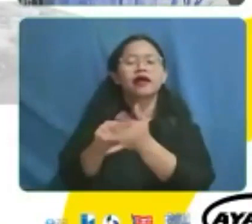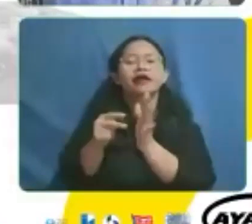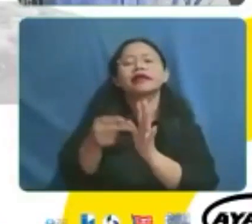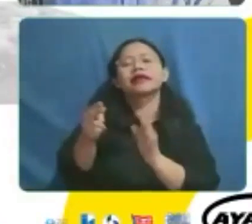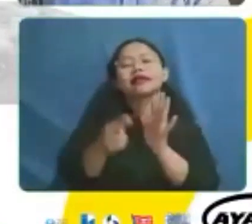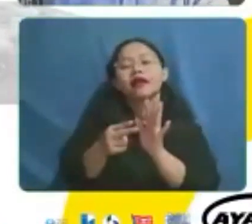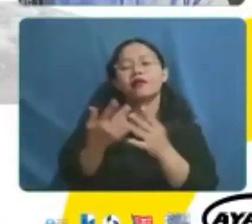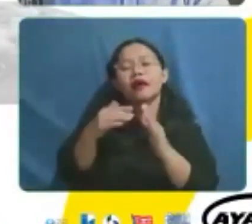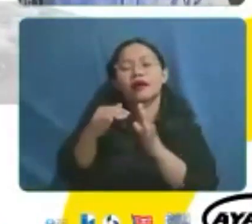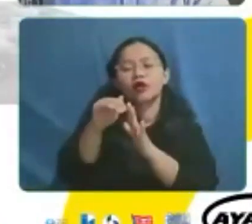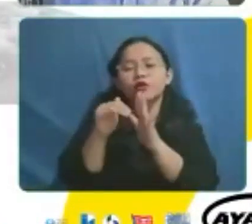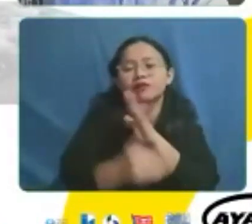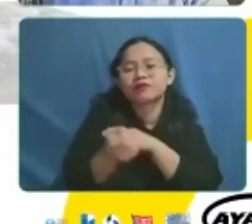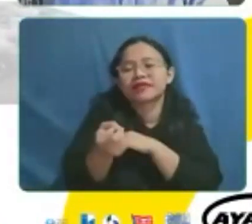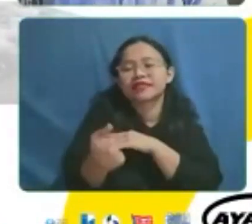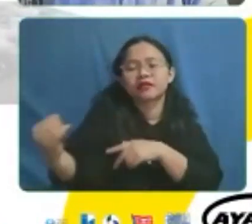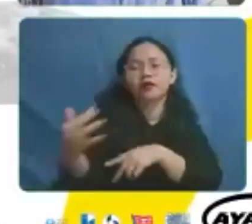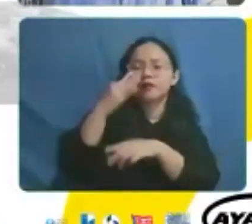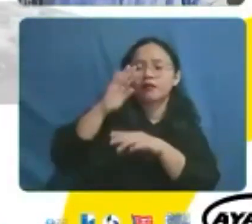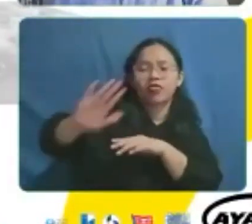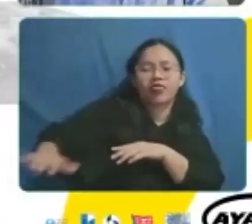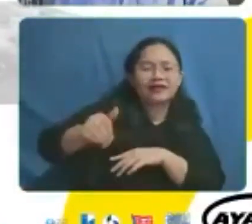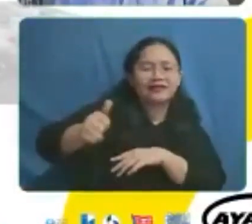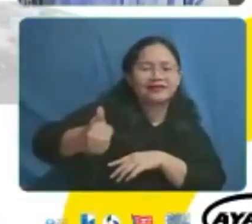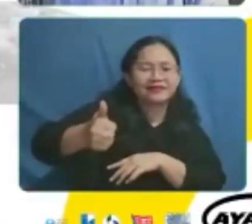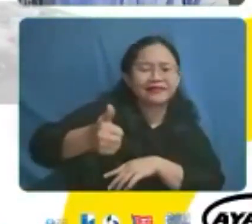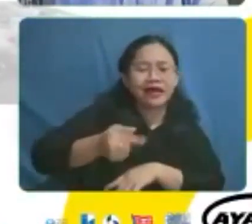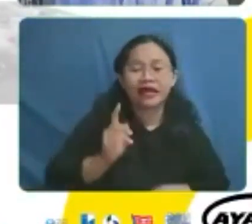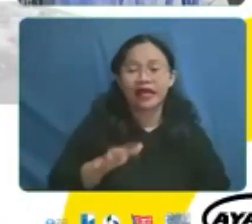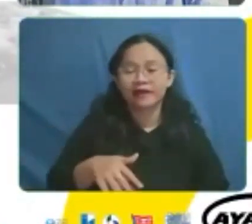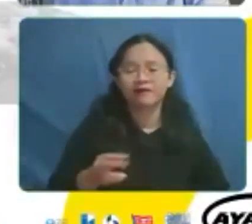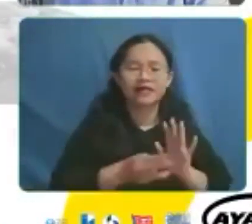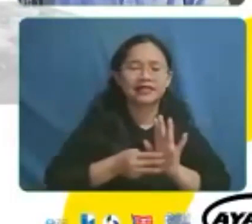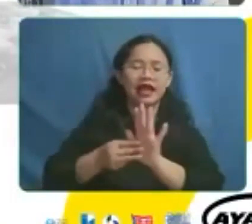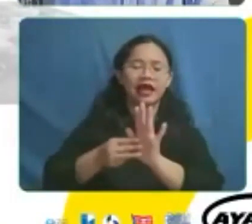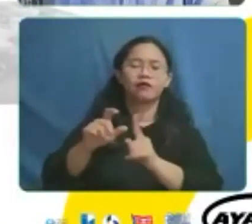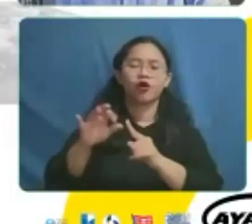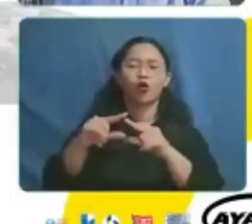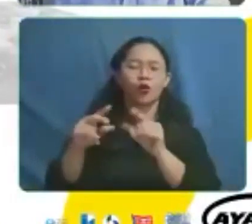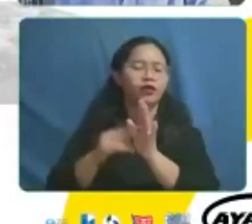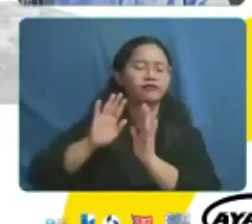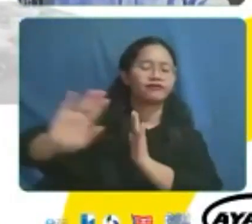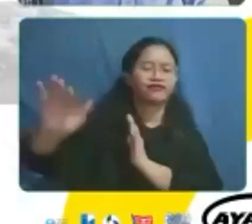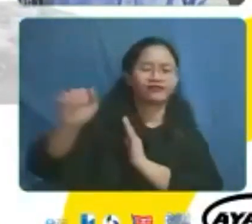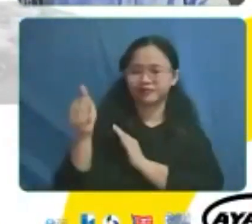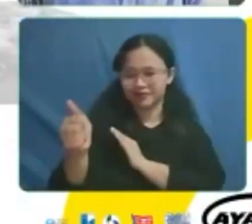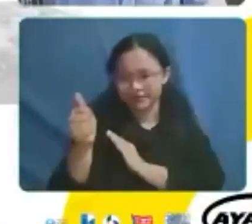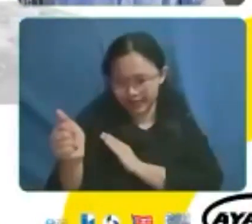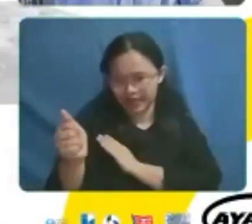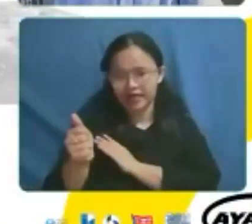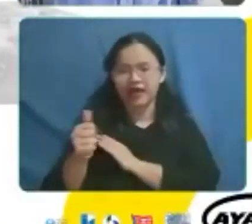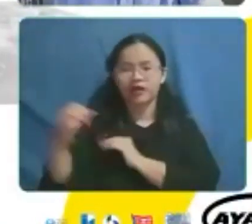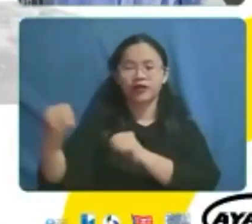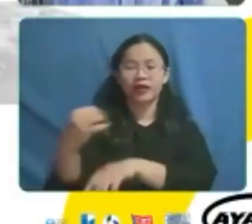PM 2.5 air pollution, to start seeing any reduction in the risk. So going